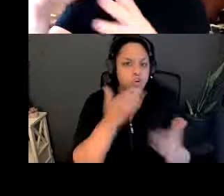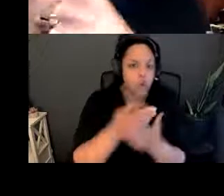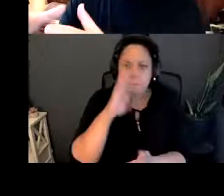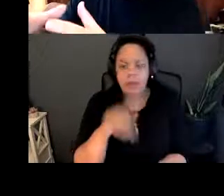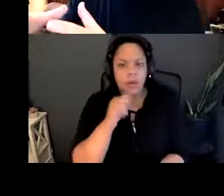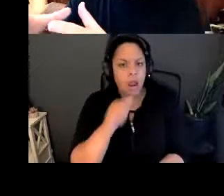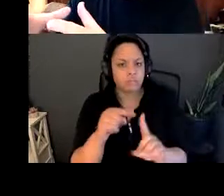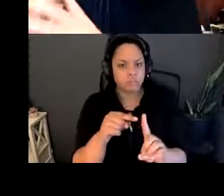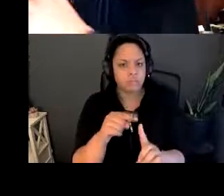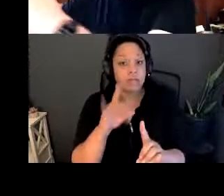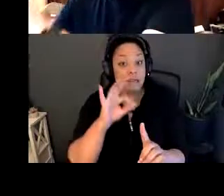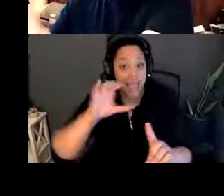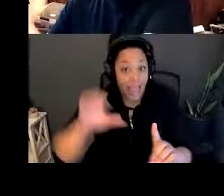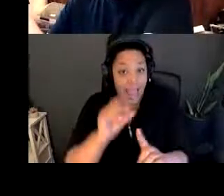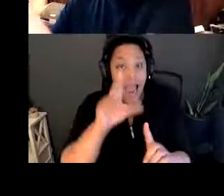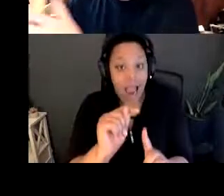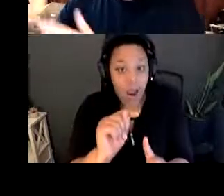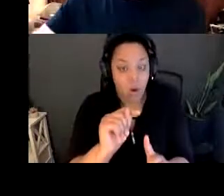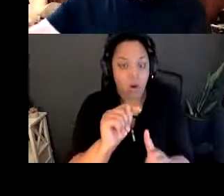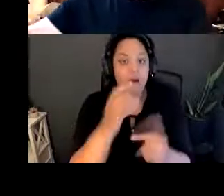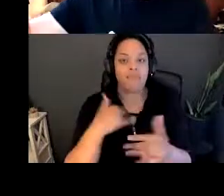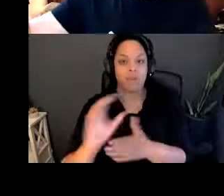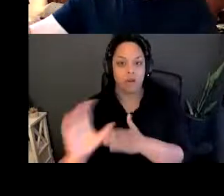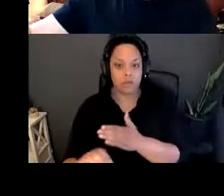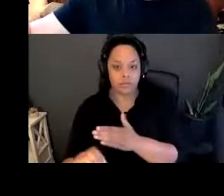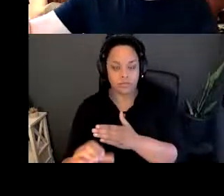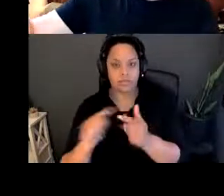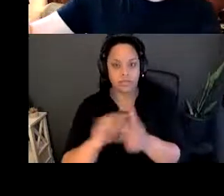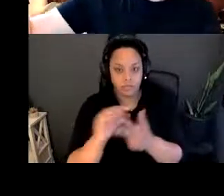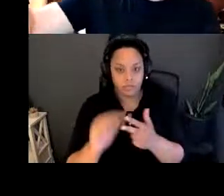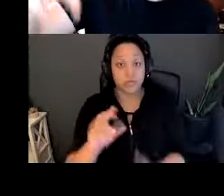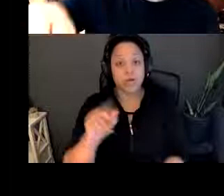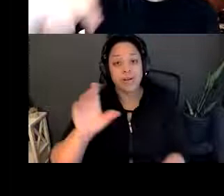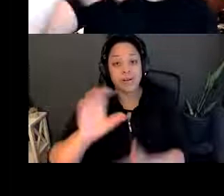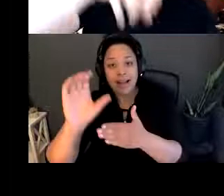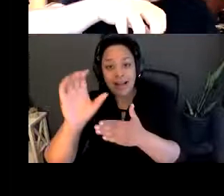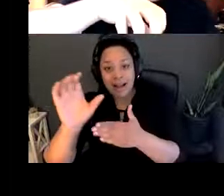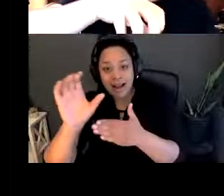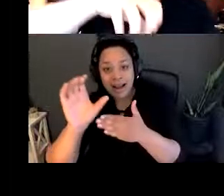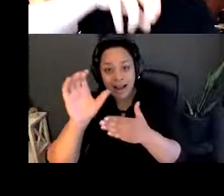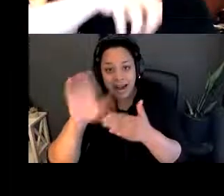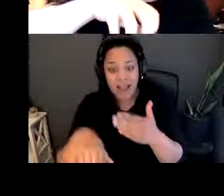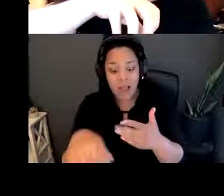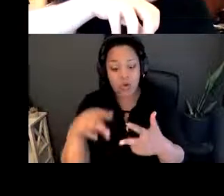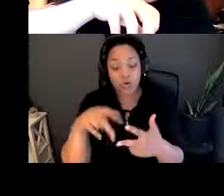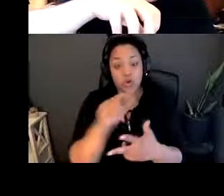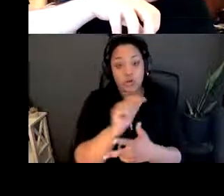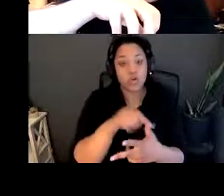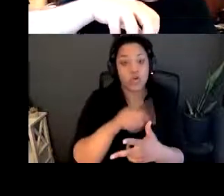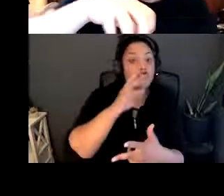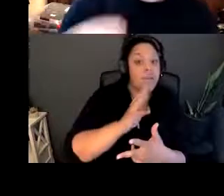They act out on the craving, and then there's the consequences. So the consequences are 2 steps removed from the